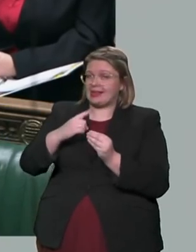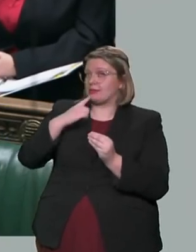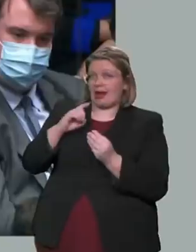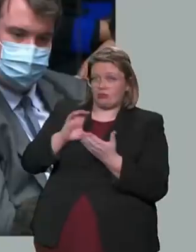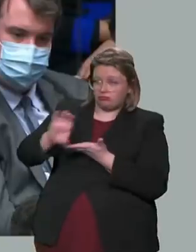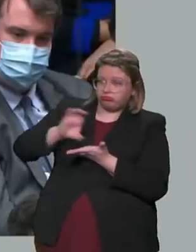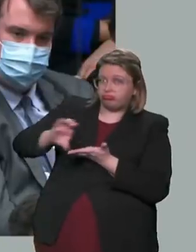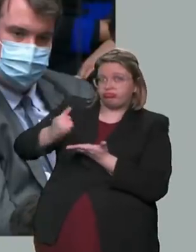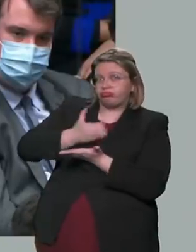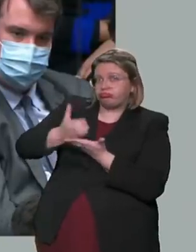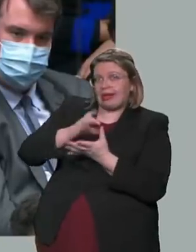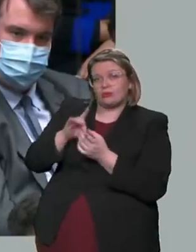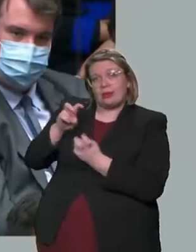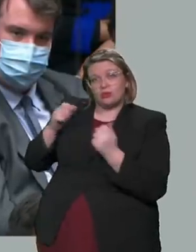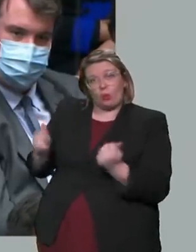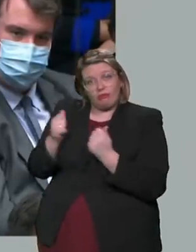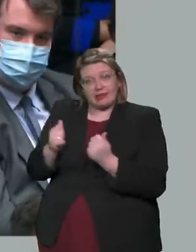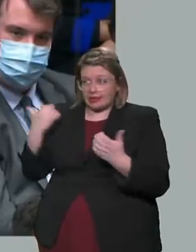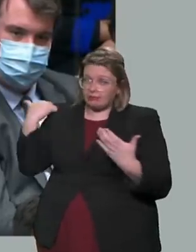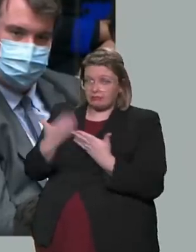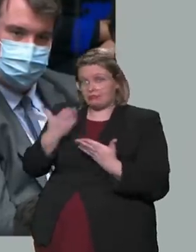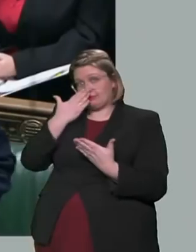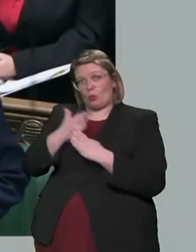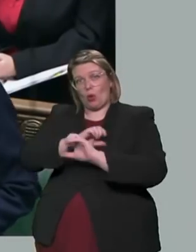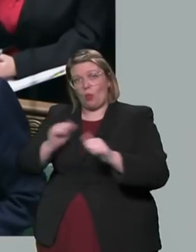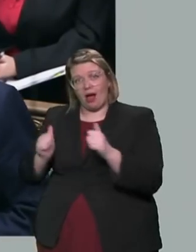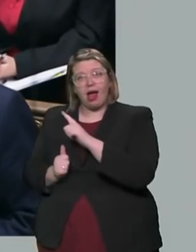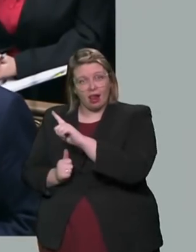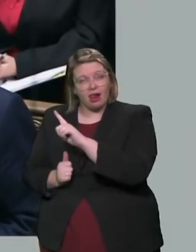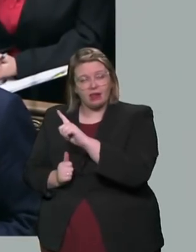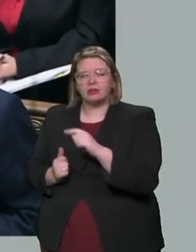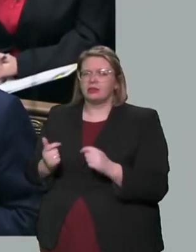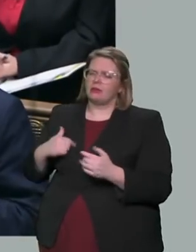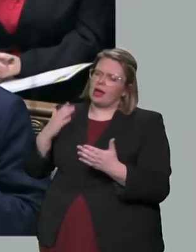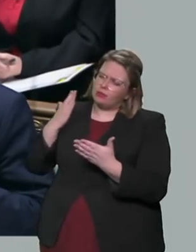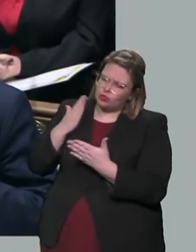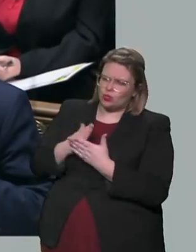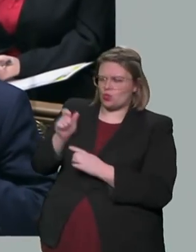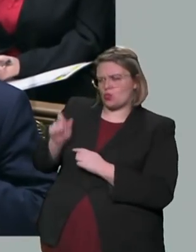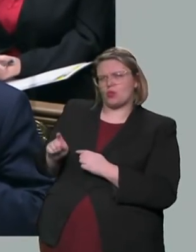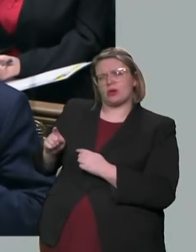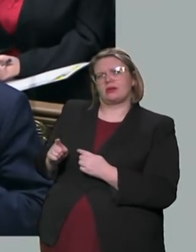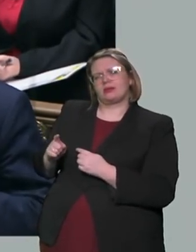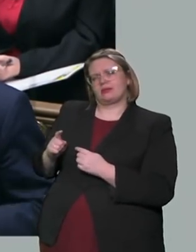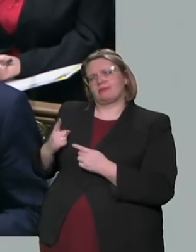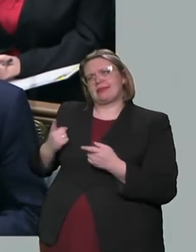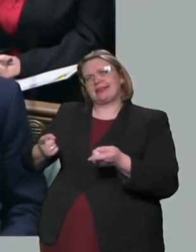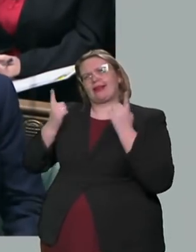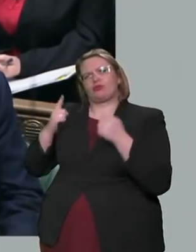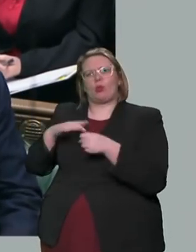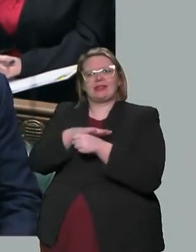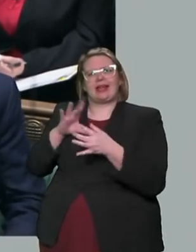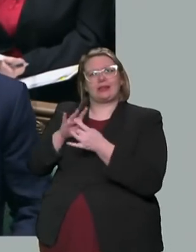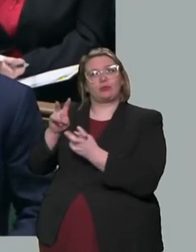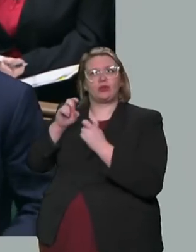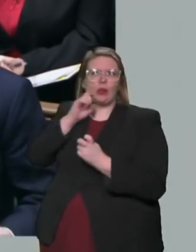great success. But I'm sure that my honourable friend, the Secretary of State for Pensions, will be listening closely